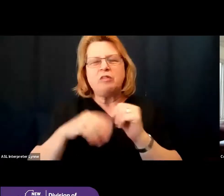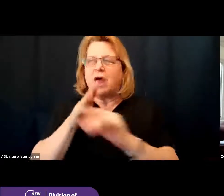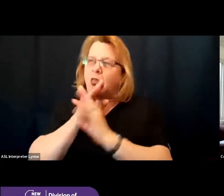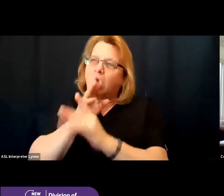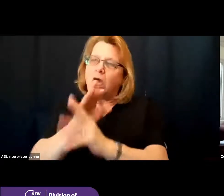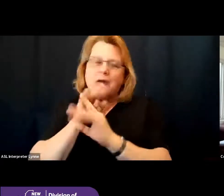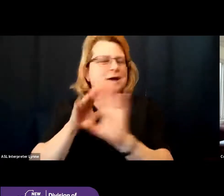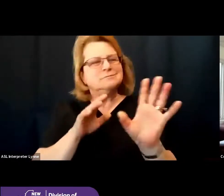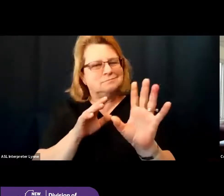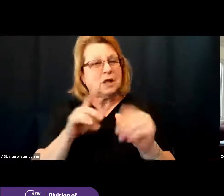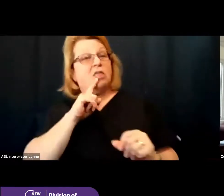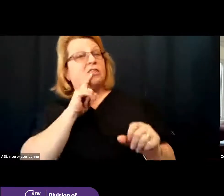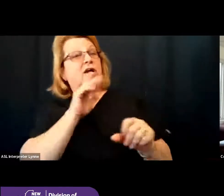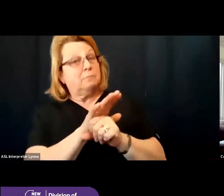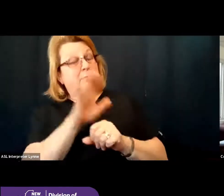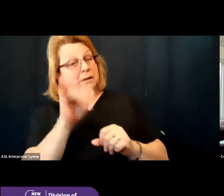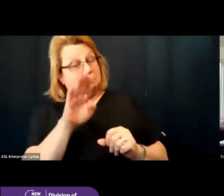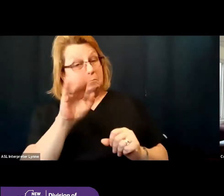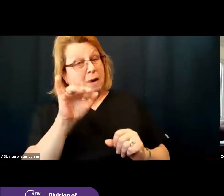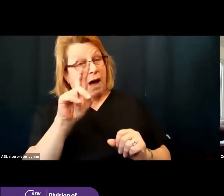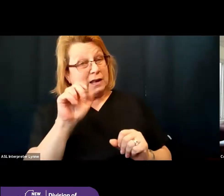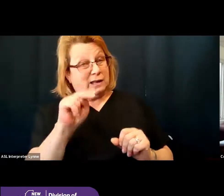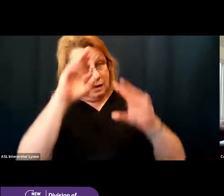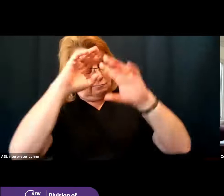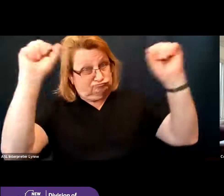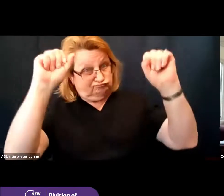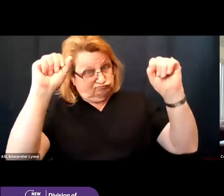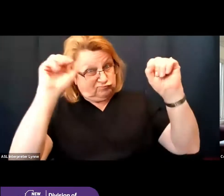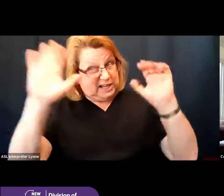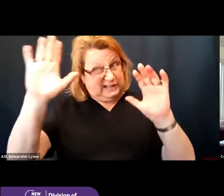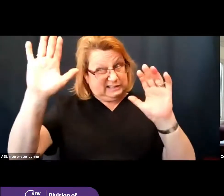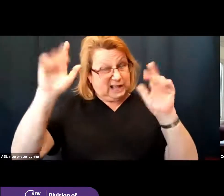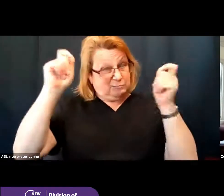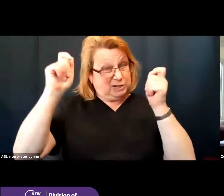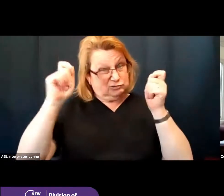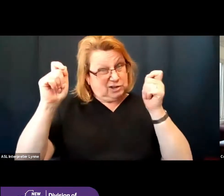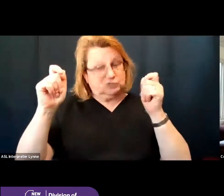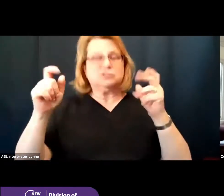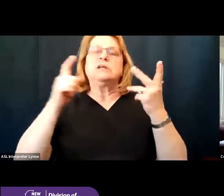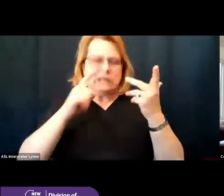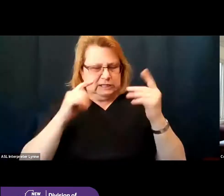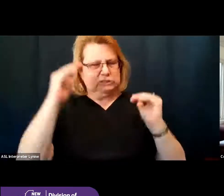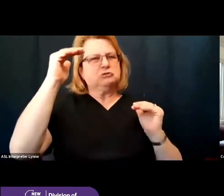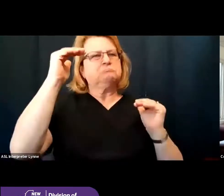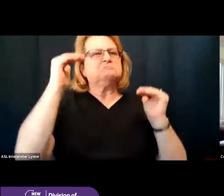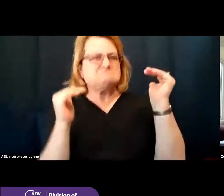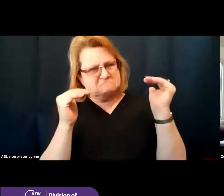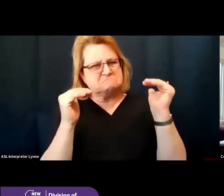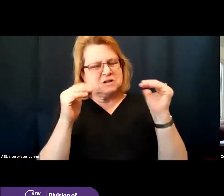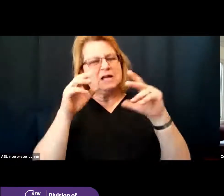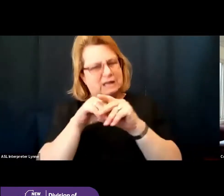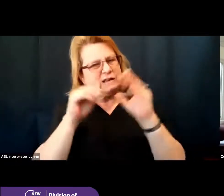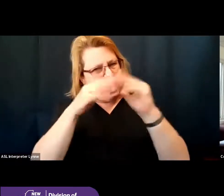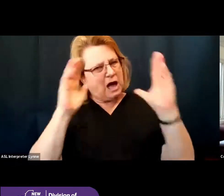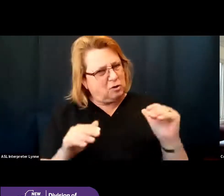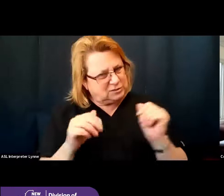Biden administration on addressing longstanding issues of inequity in housing. And I'm thrilled that in a few minutes,